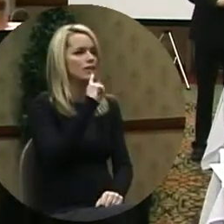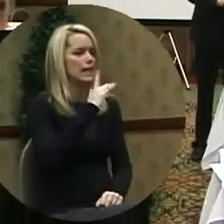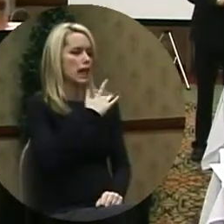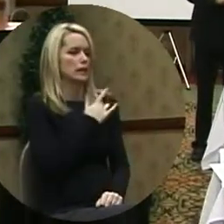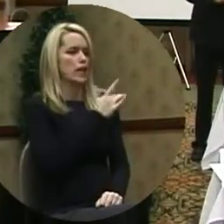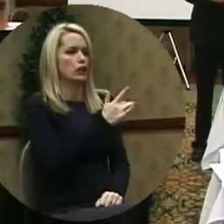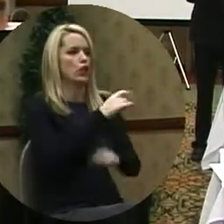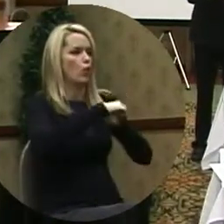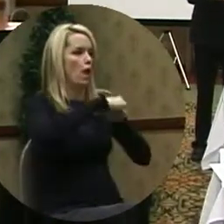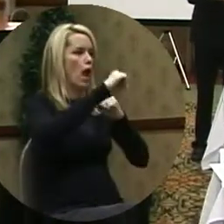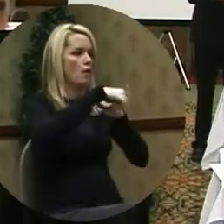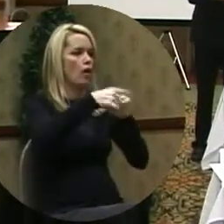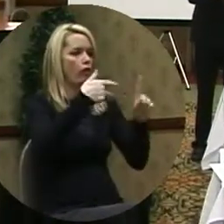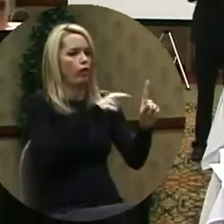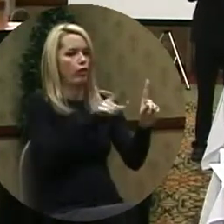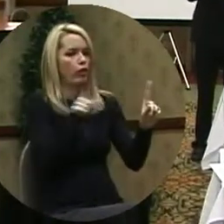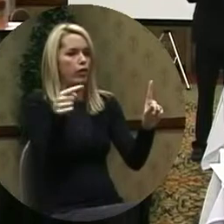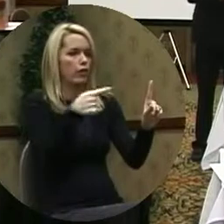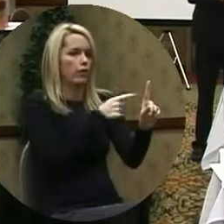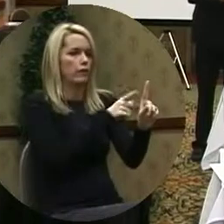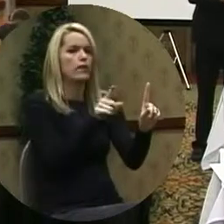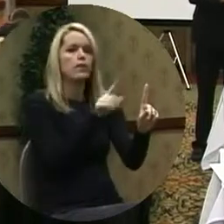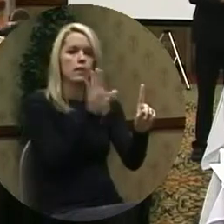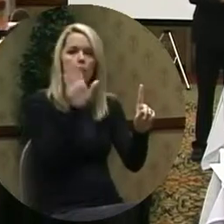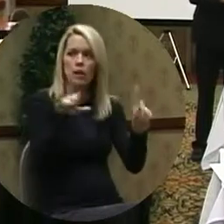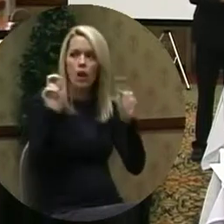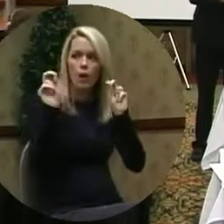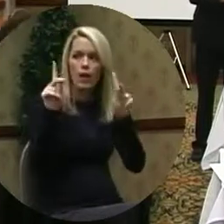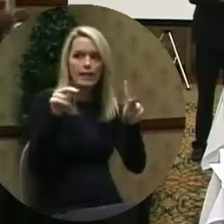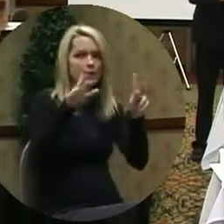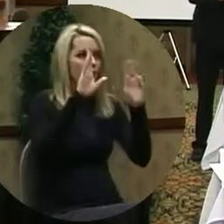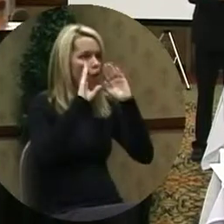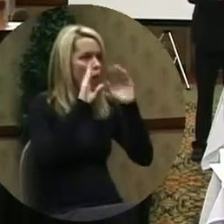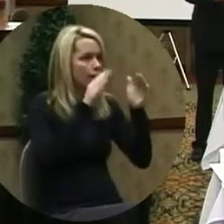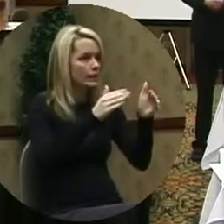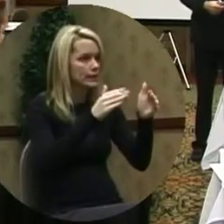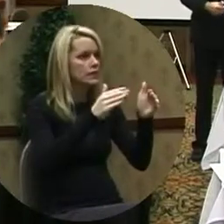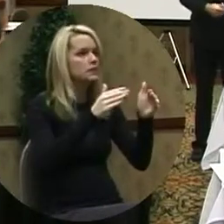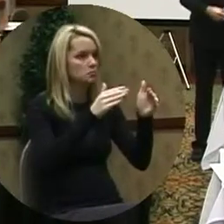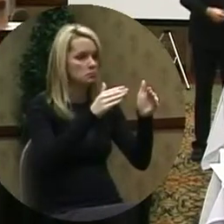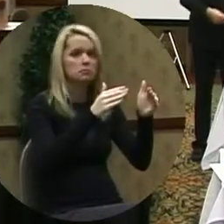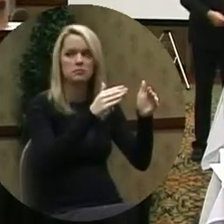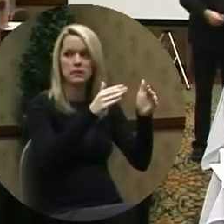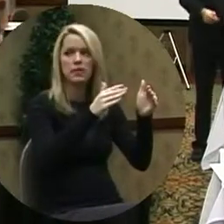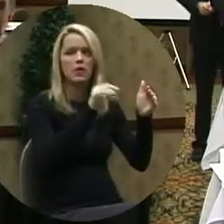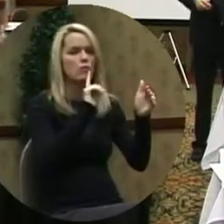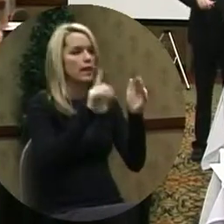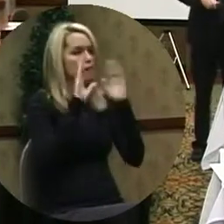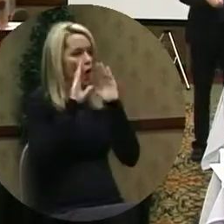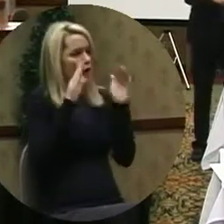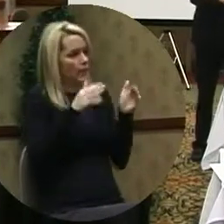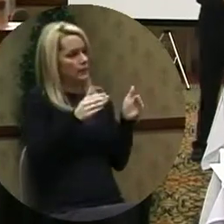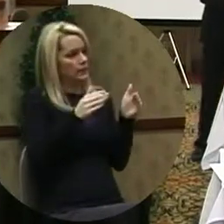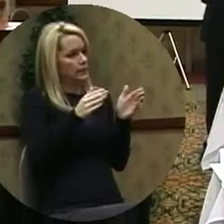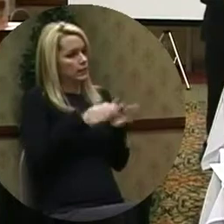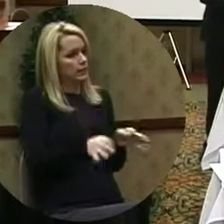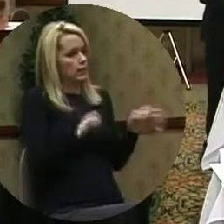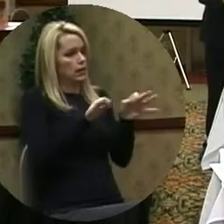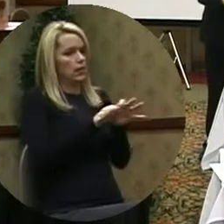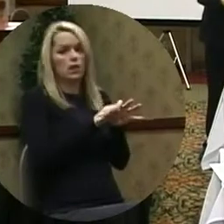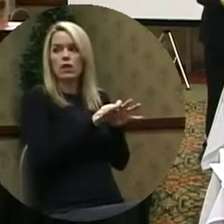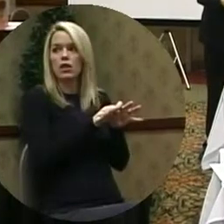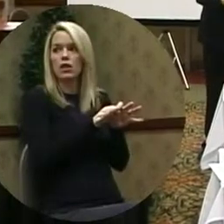lot. So I'm going to just say you're going to stay real focused on this one, right? Okay, yeah. We're pre-correcting here. We're going to stay really focused. Do you want to run